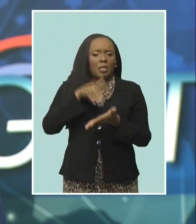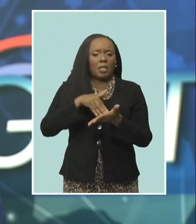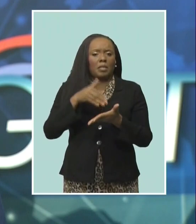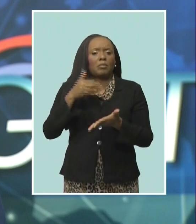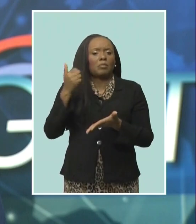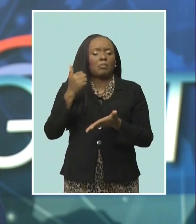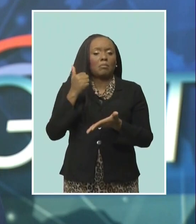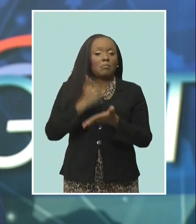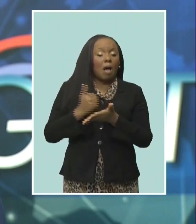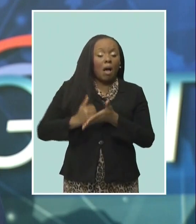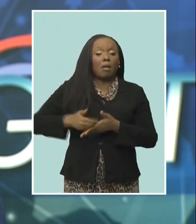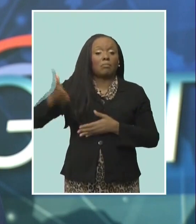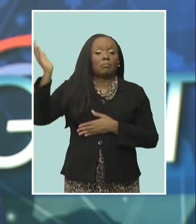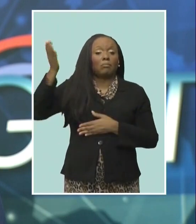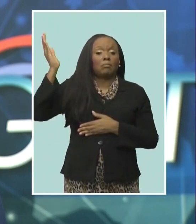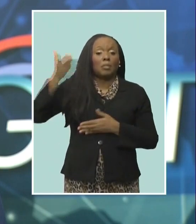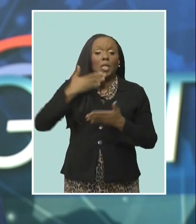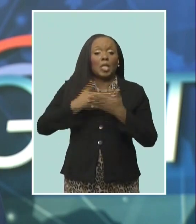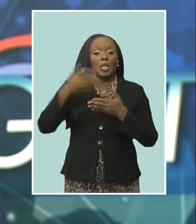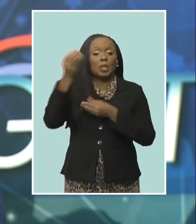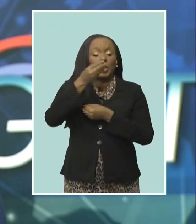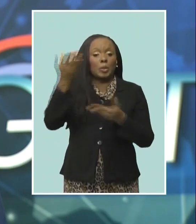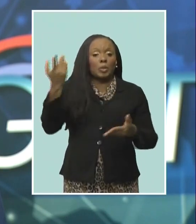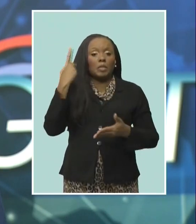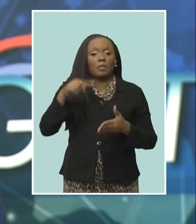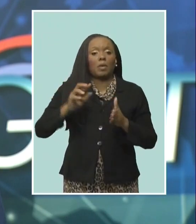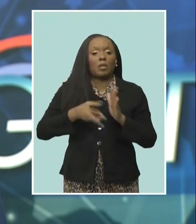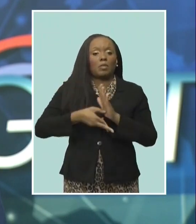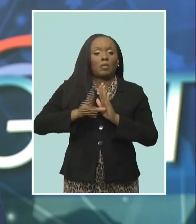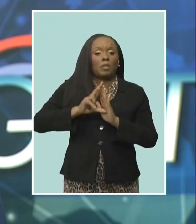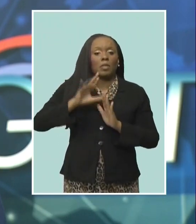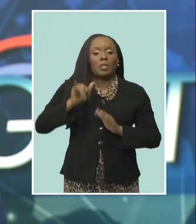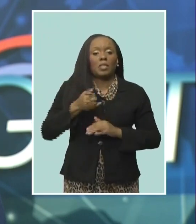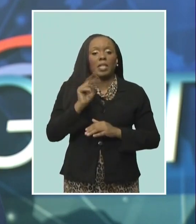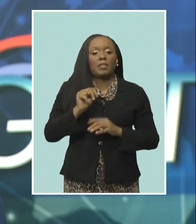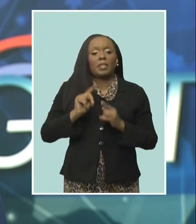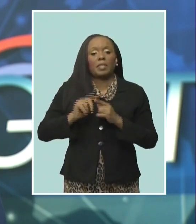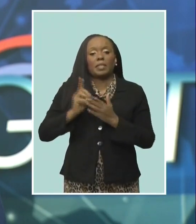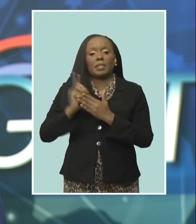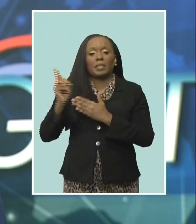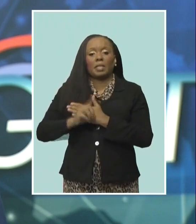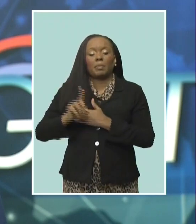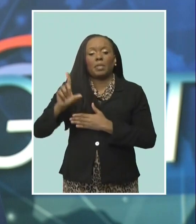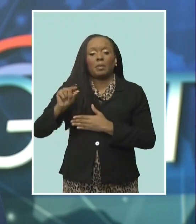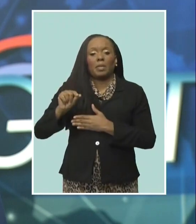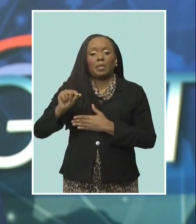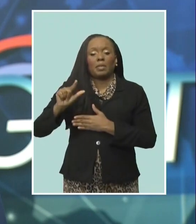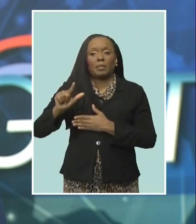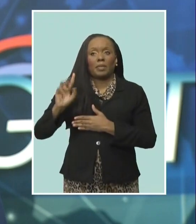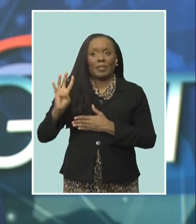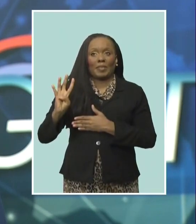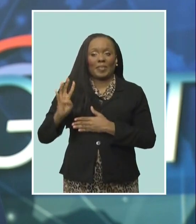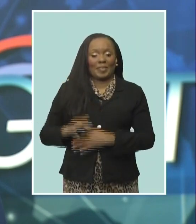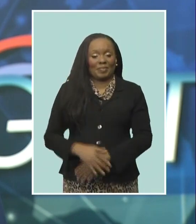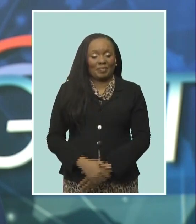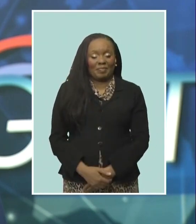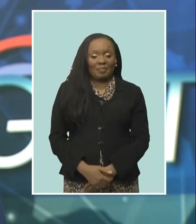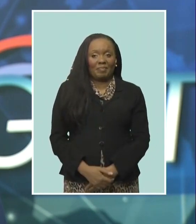the review of Barbados' economic performance for January to December 2024. Anesta Henry has the